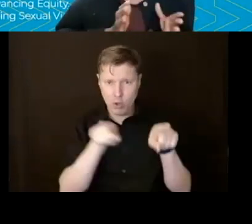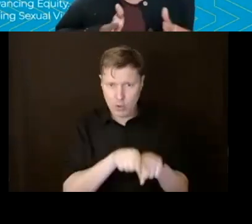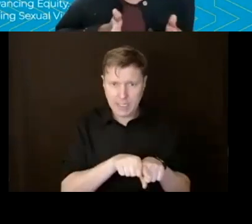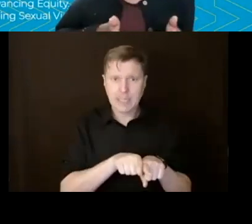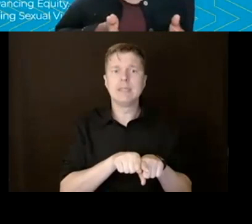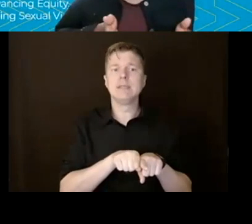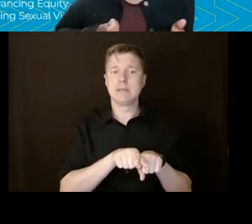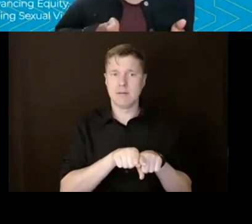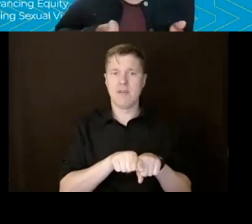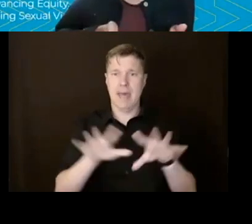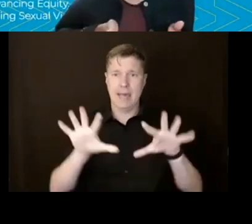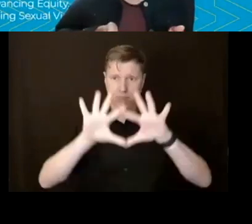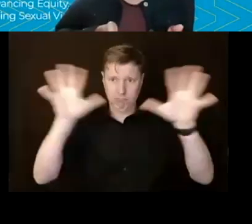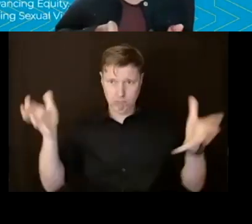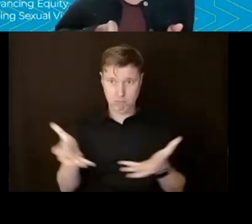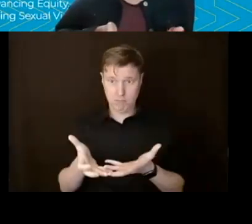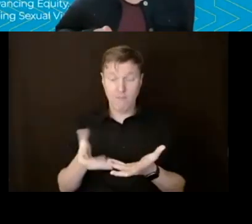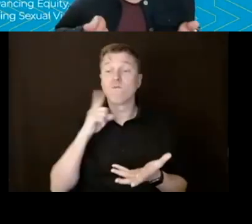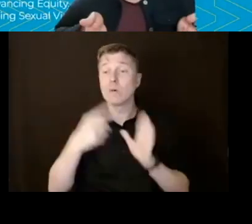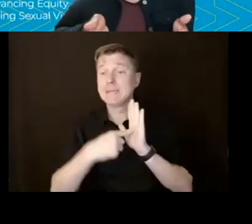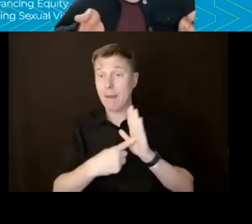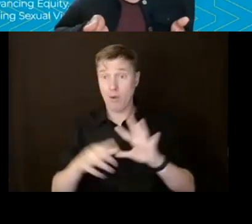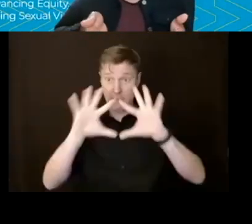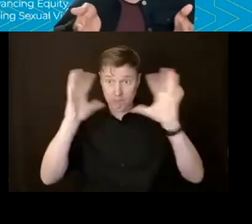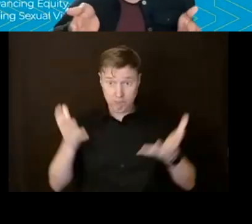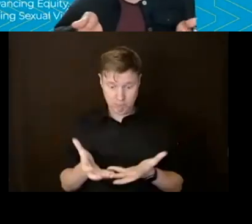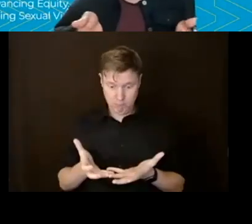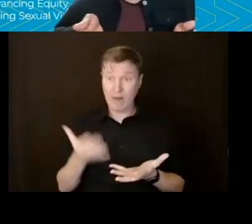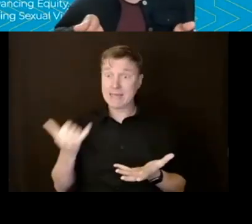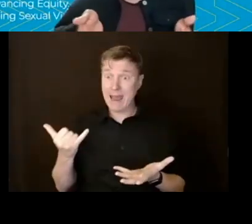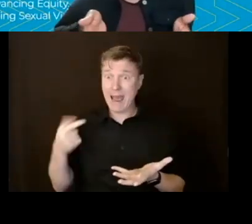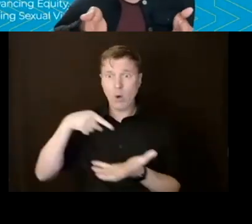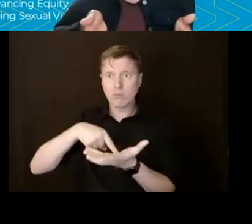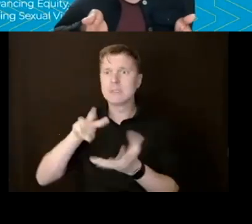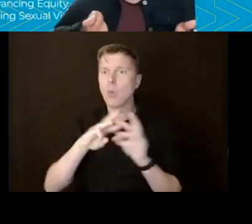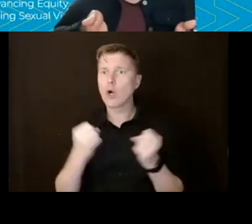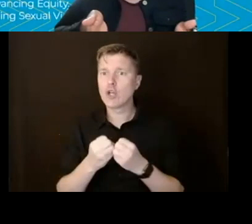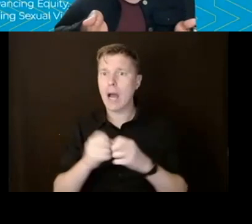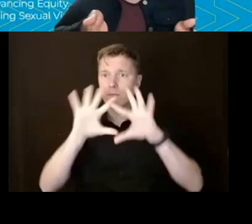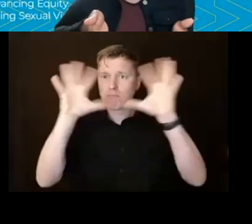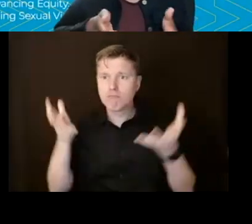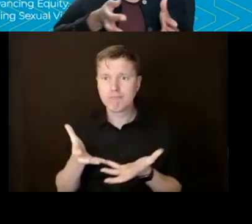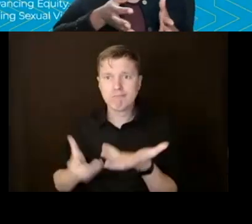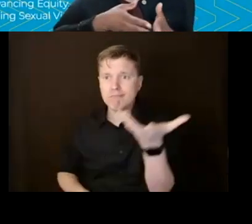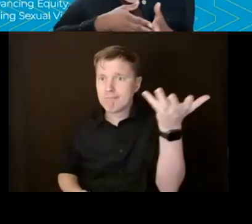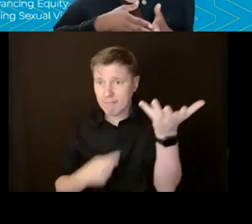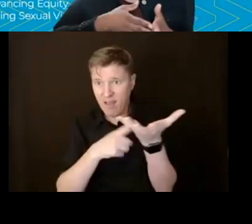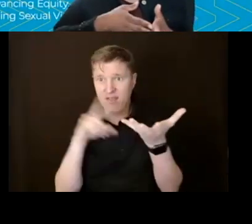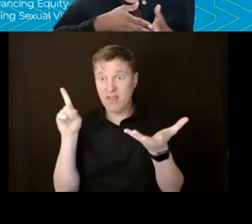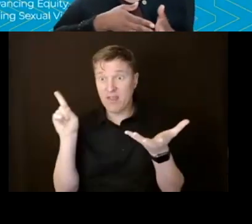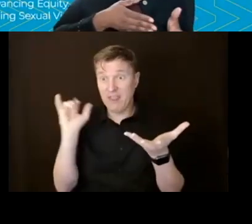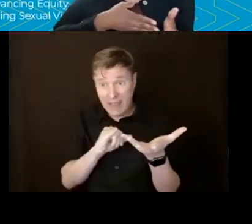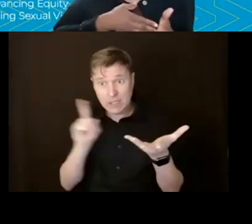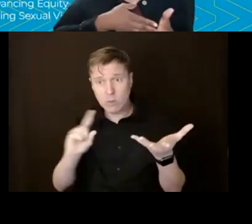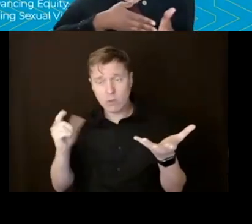So the container that we're sharing right now, friends, is this workshop. We are in this container, right? The difference